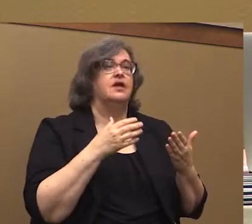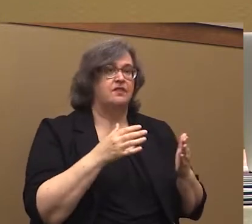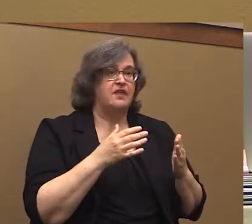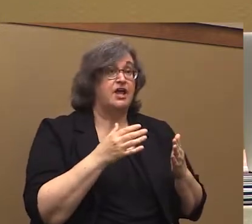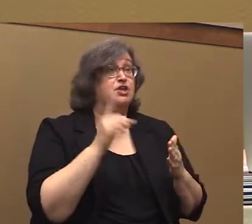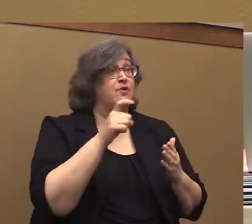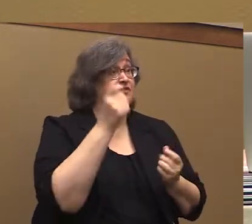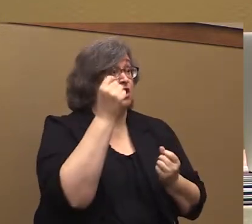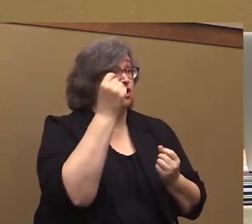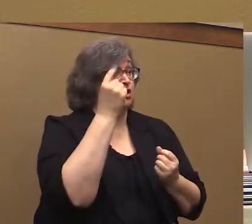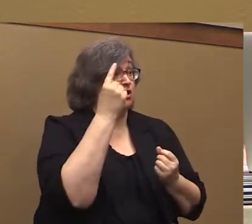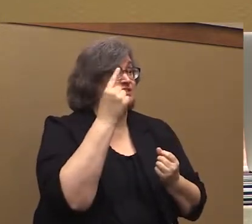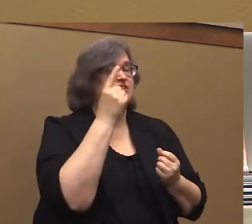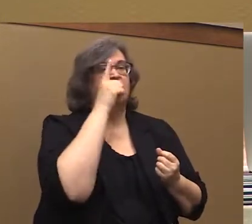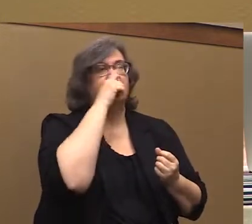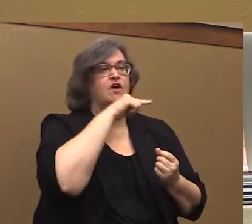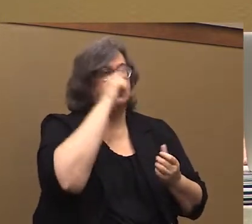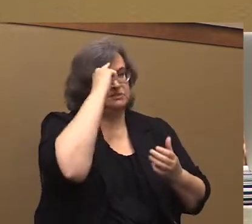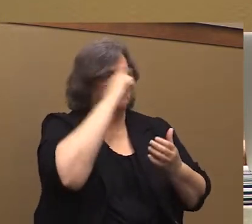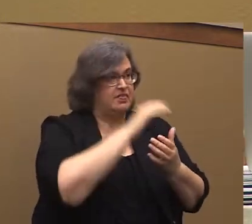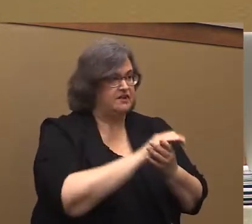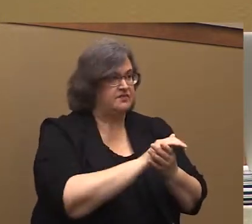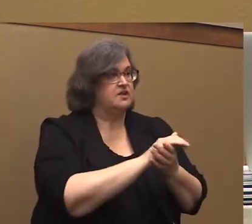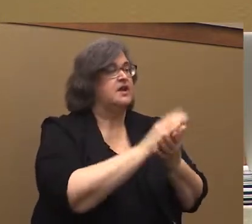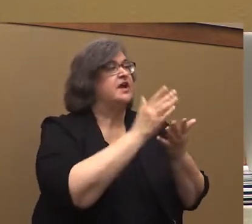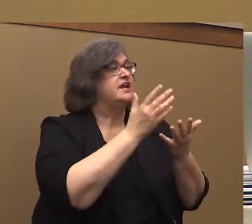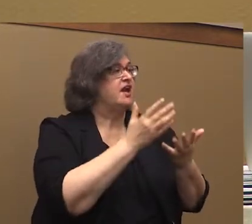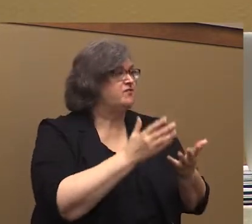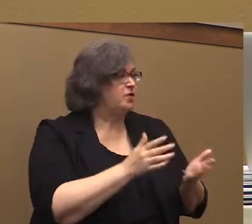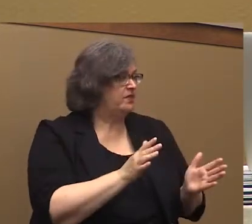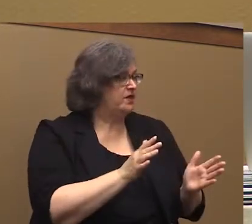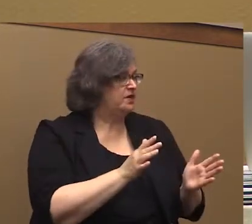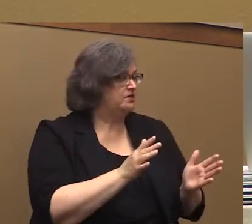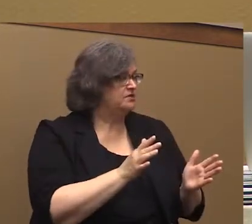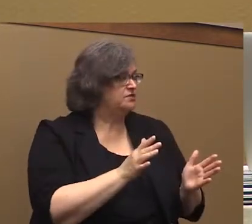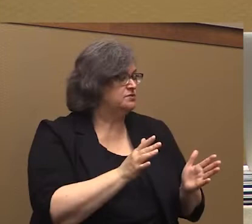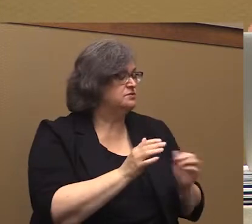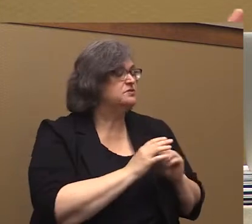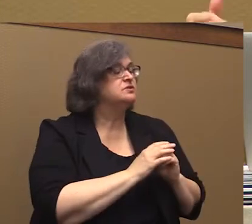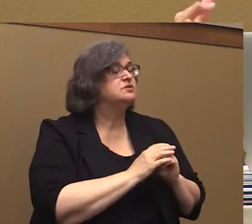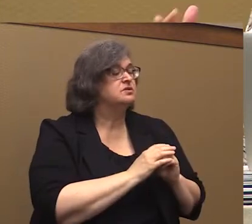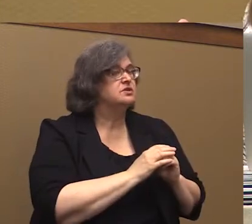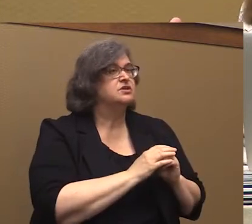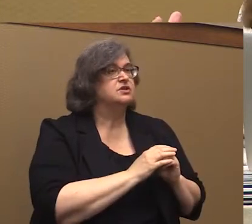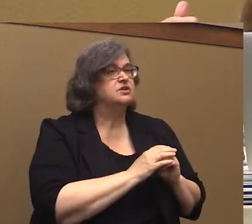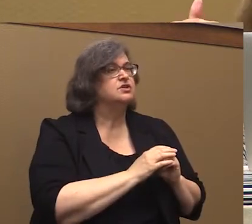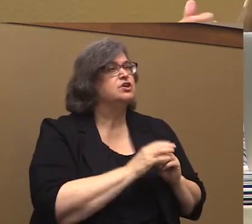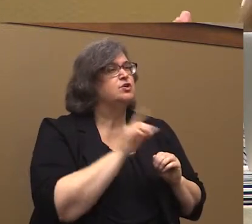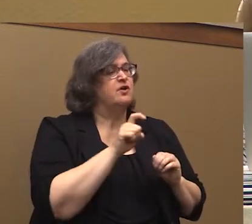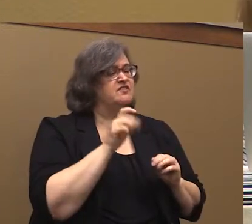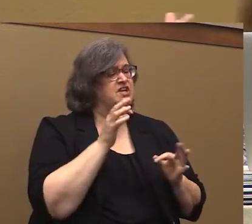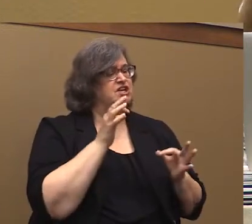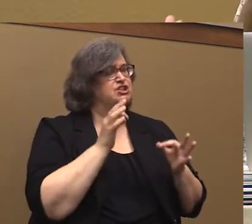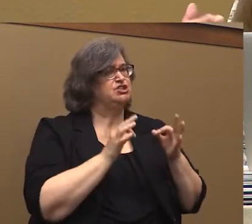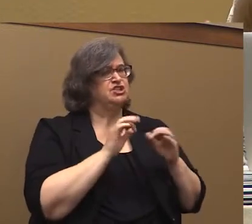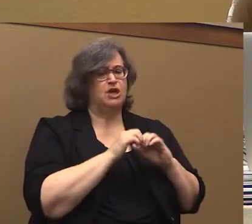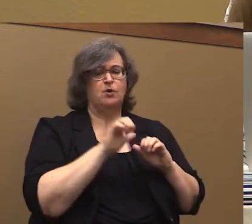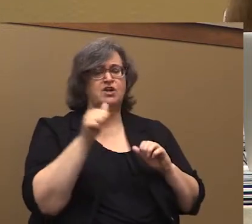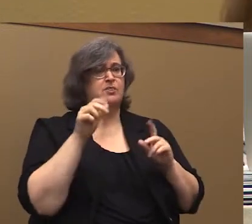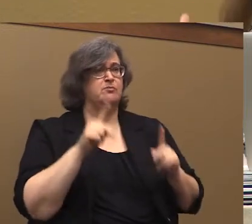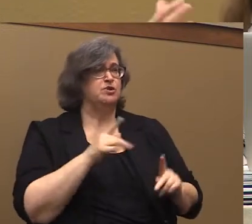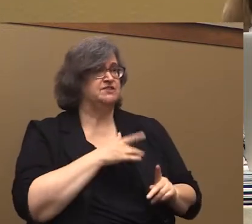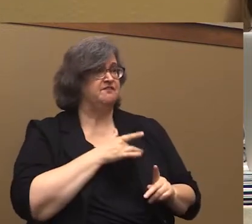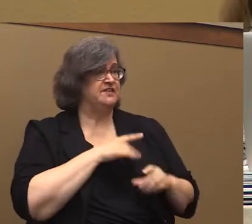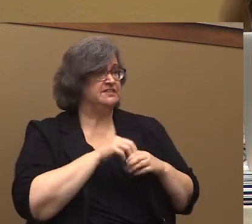the understanding of false belief. And then after that, being able to judge how that person might